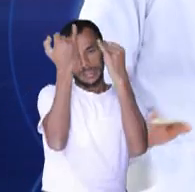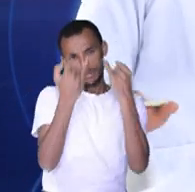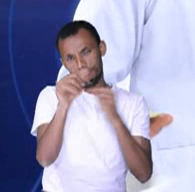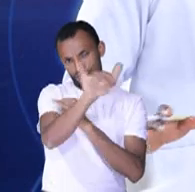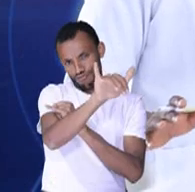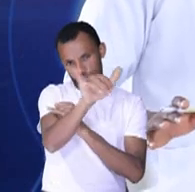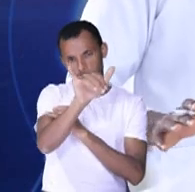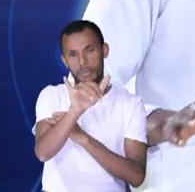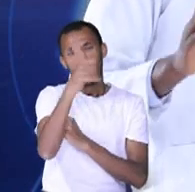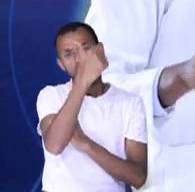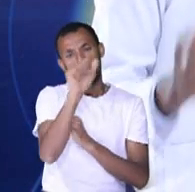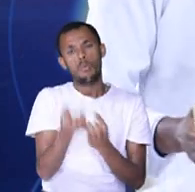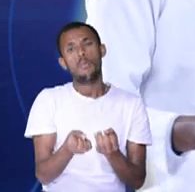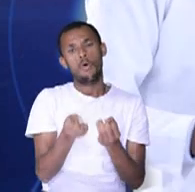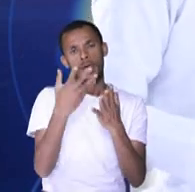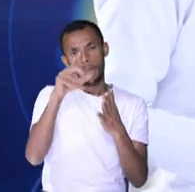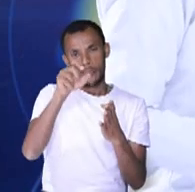Any polygons may